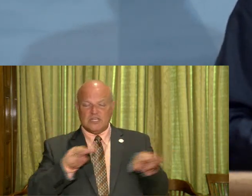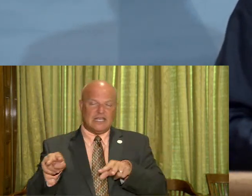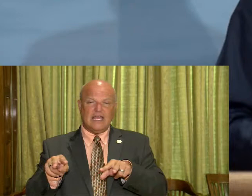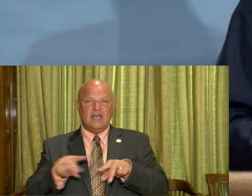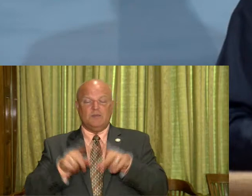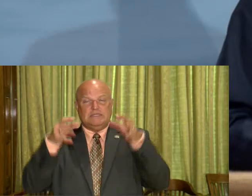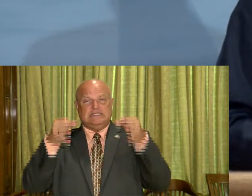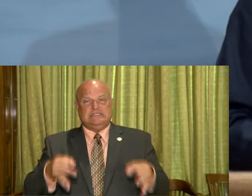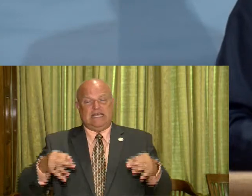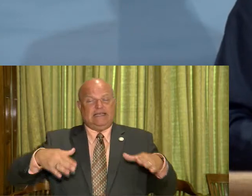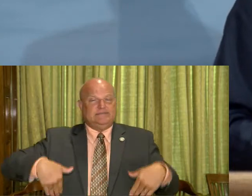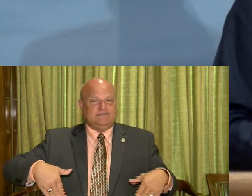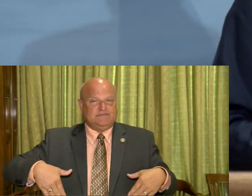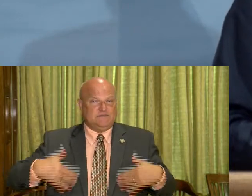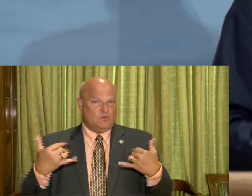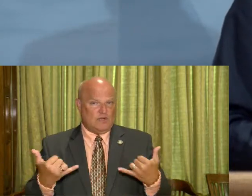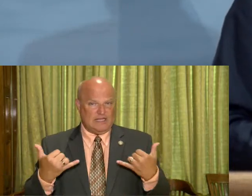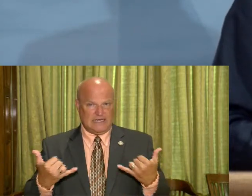but